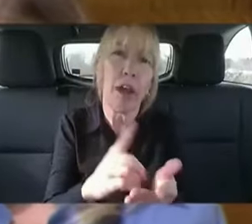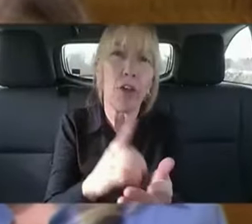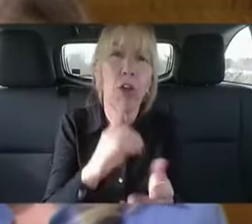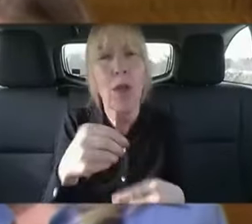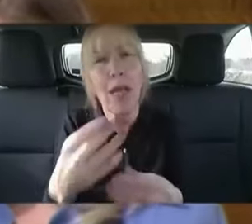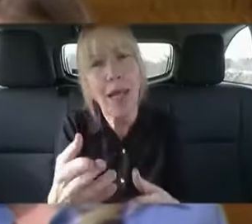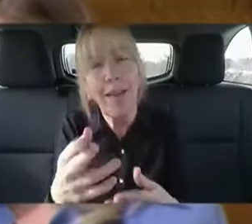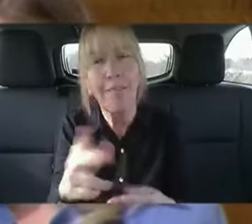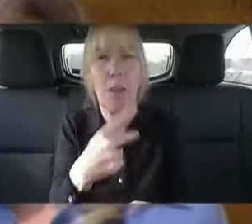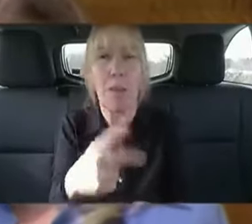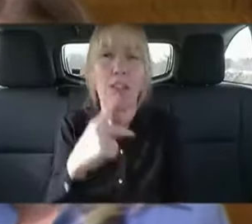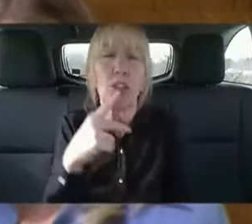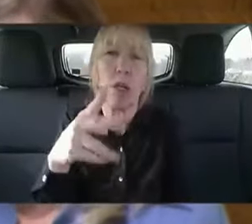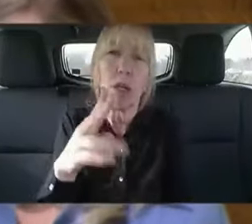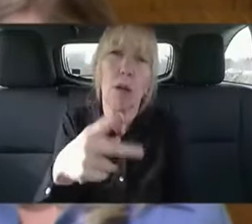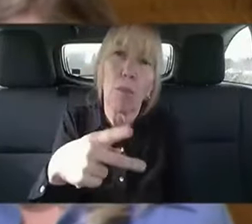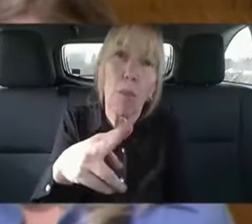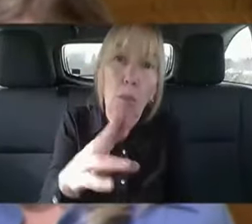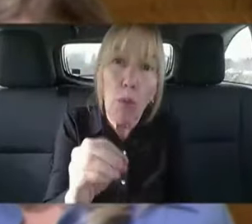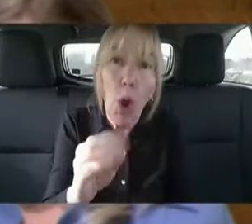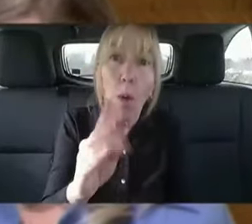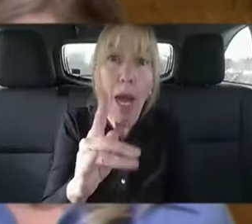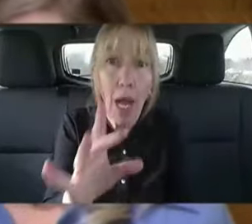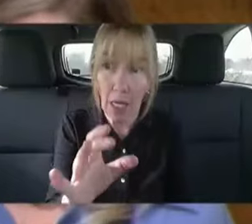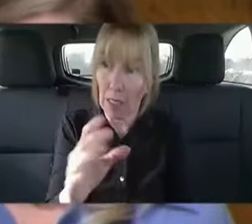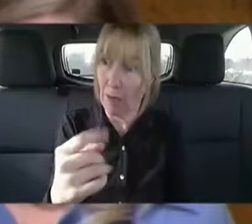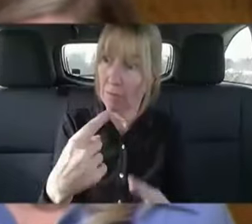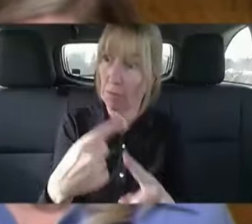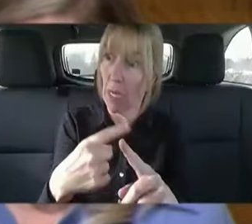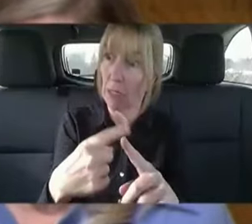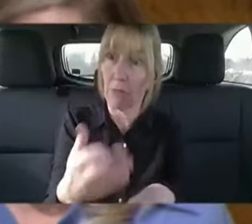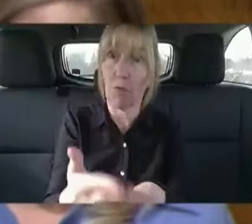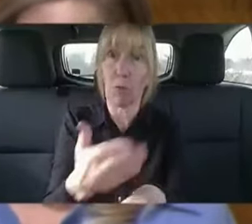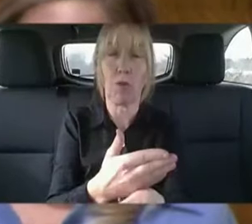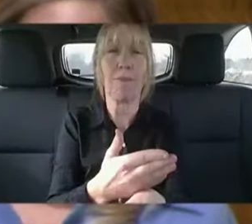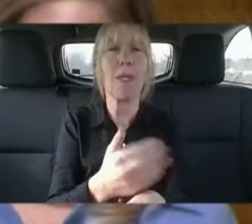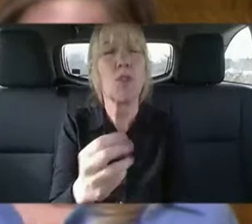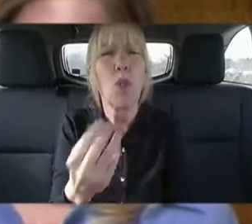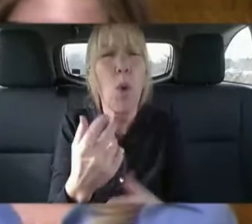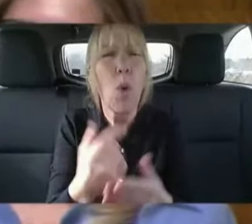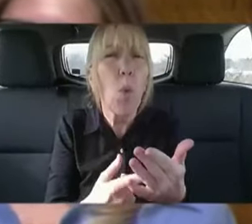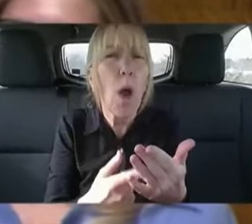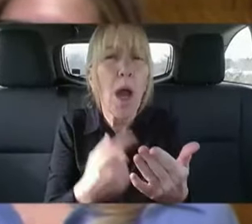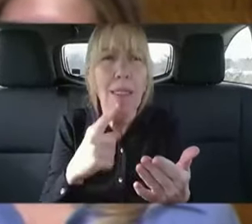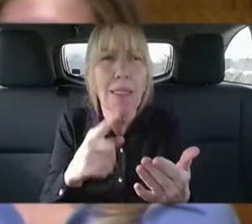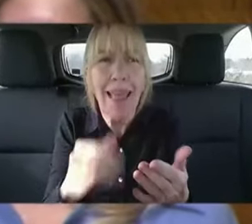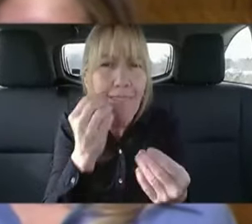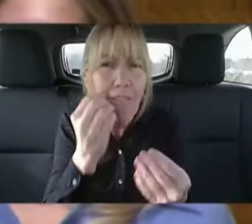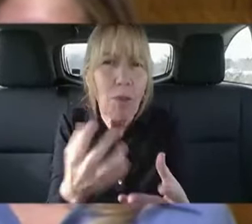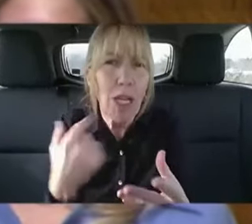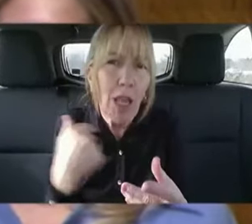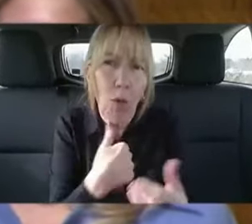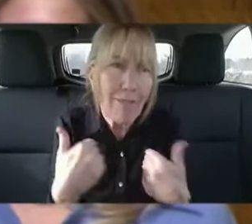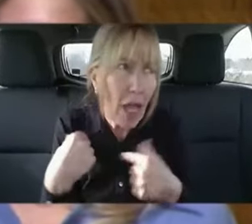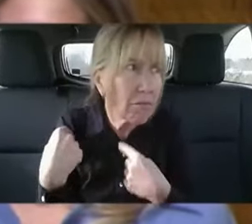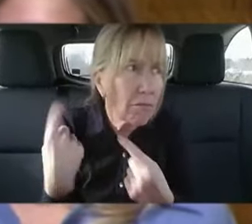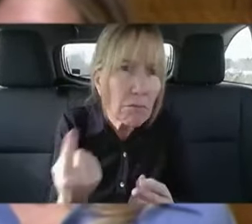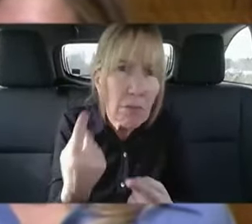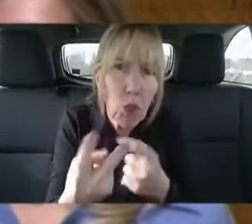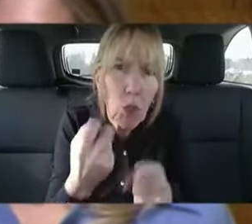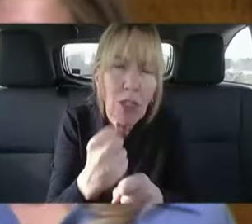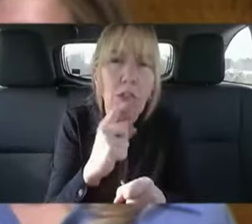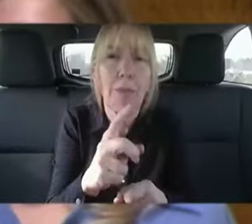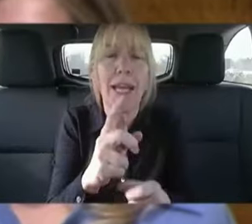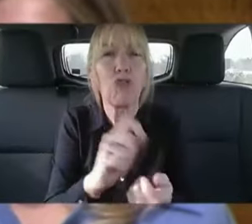the probiotics and making a positive improvement. So to what degree has this information that we've had for 2 years been translated